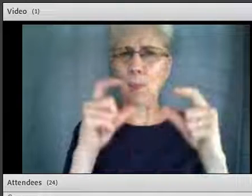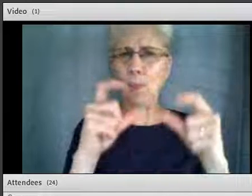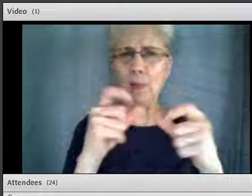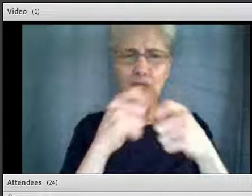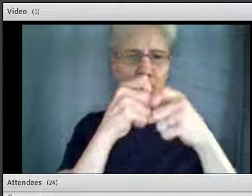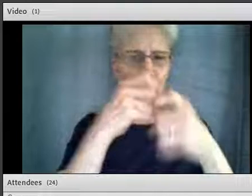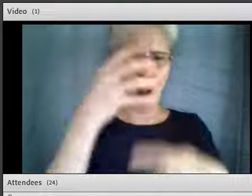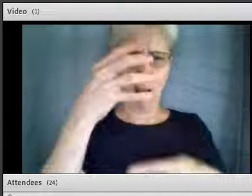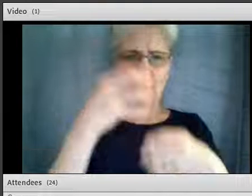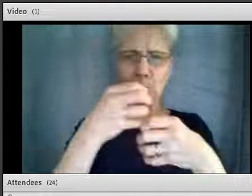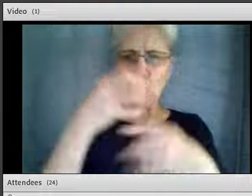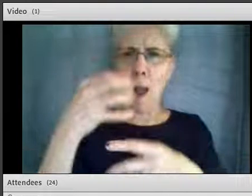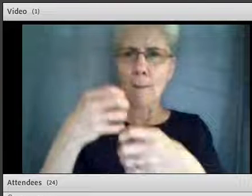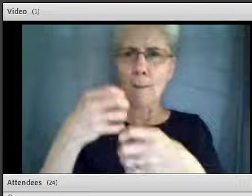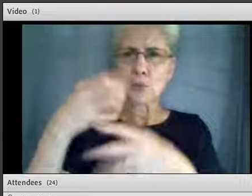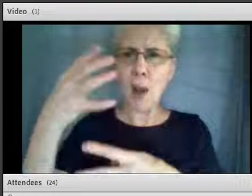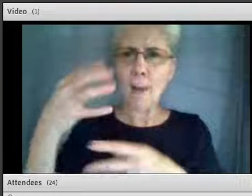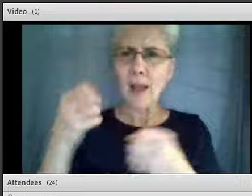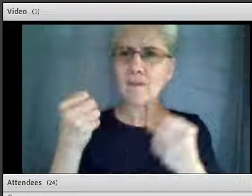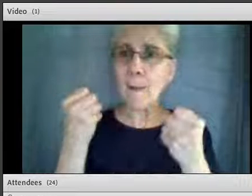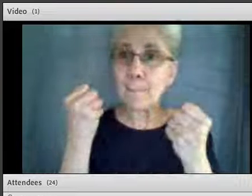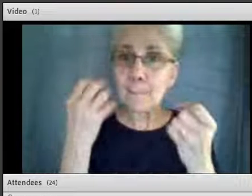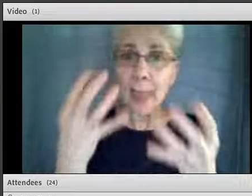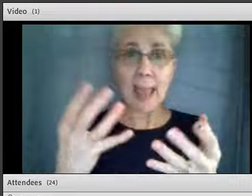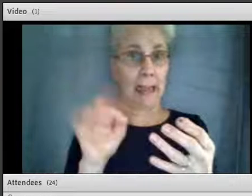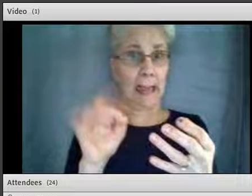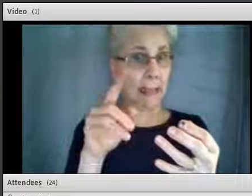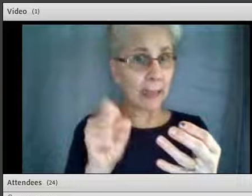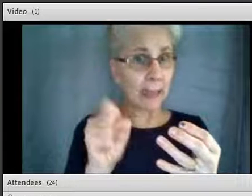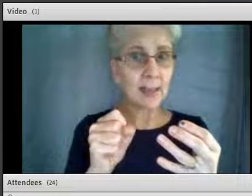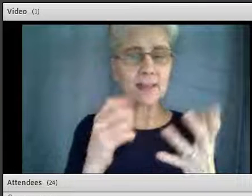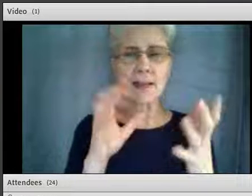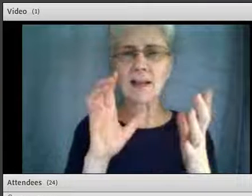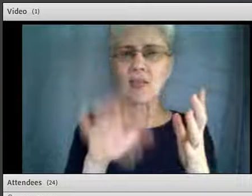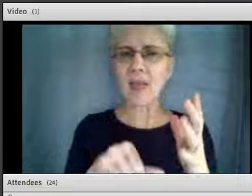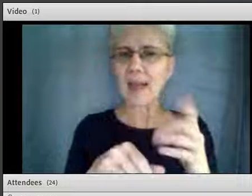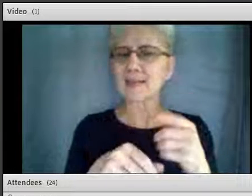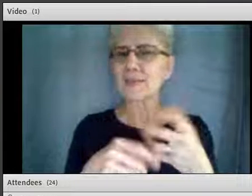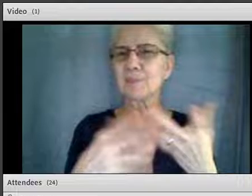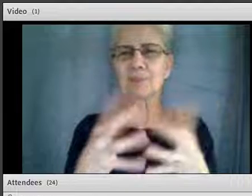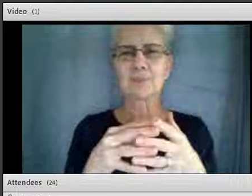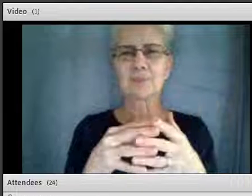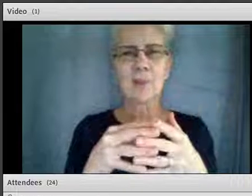have a lot more links. This is, I think it's Adidas, but